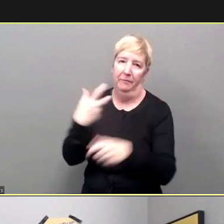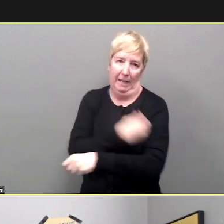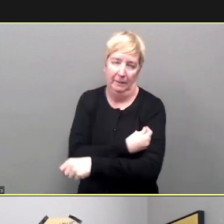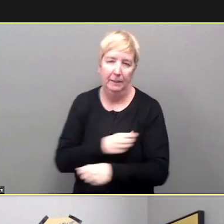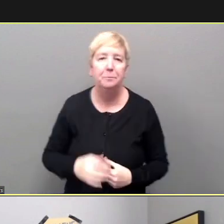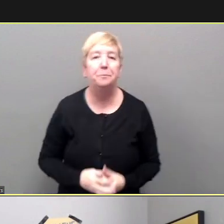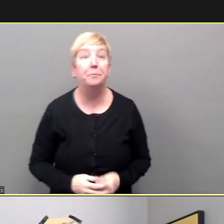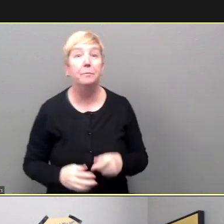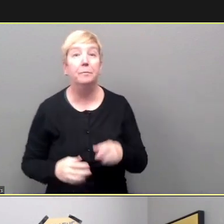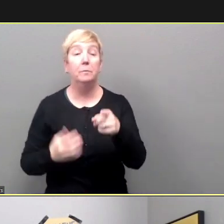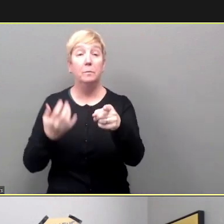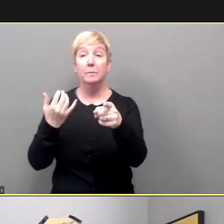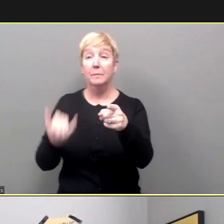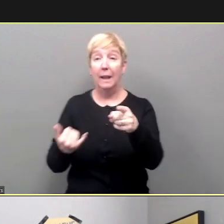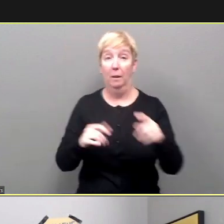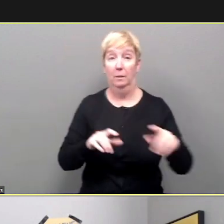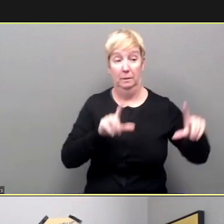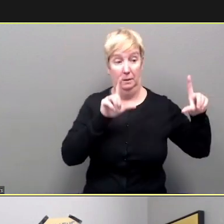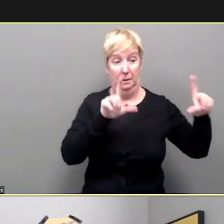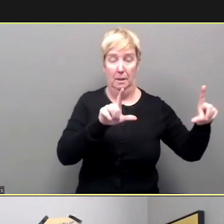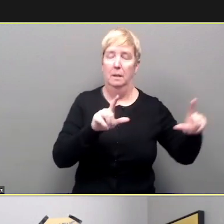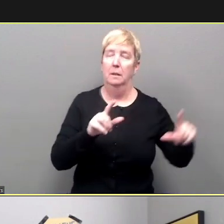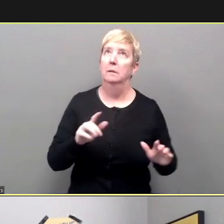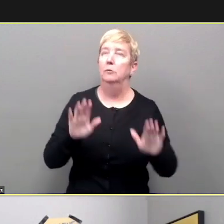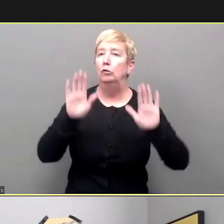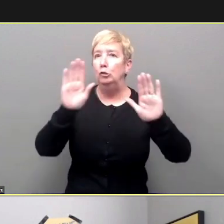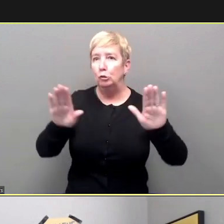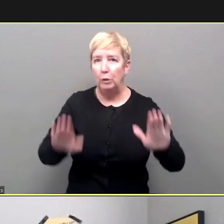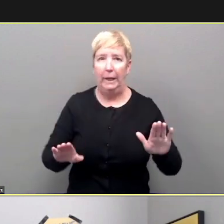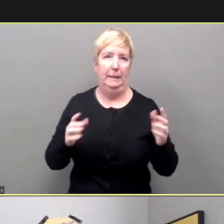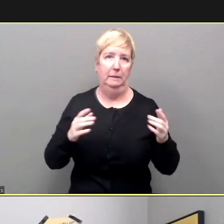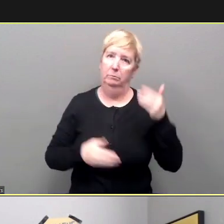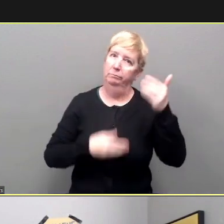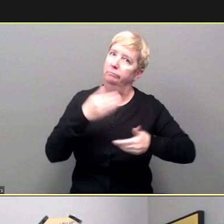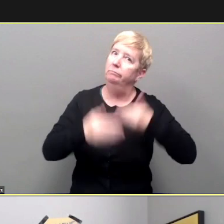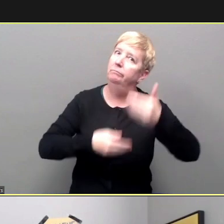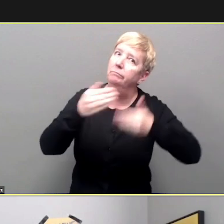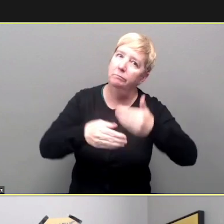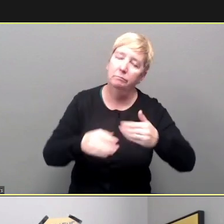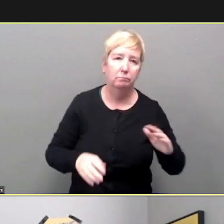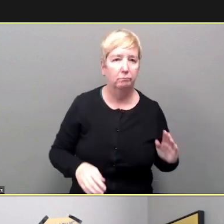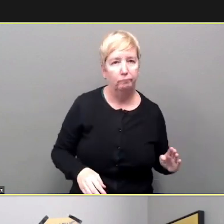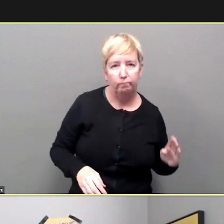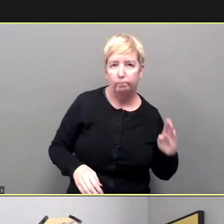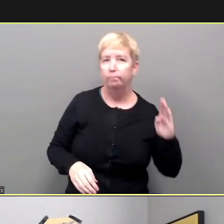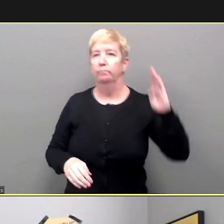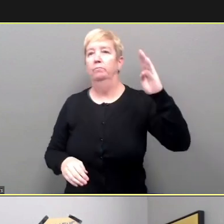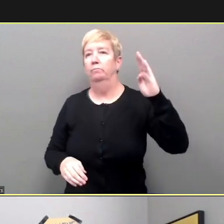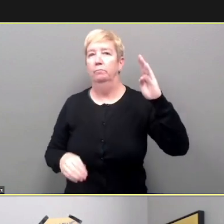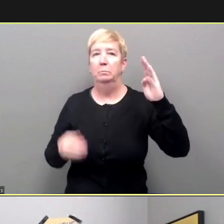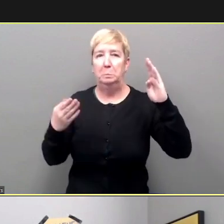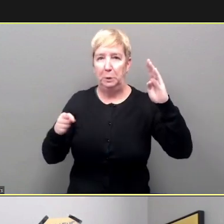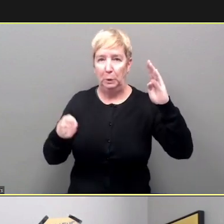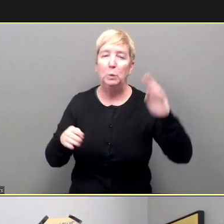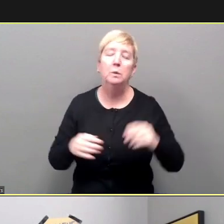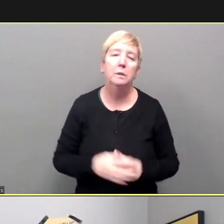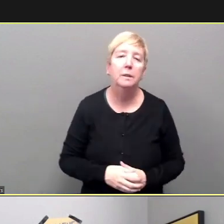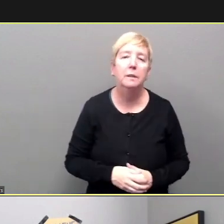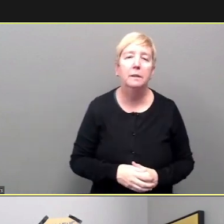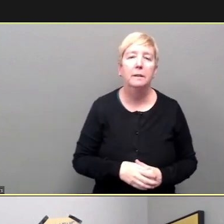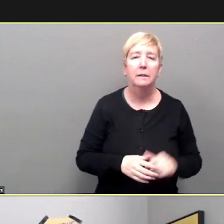great progress for kids ages 5 to 11 and 12 to 15-year-olds. So you can see that